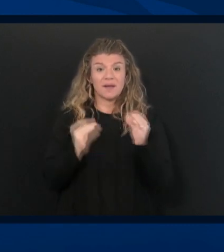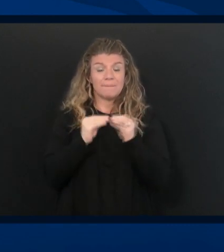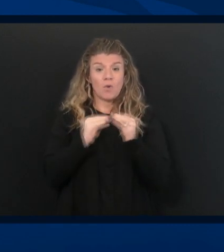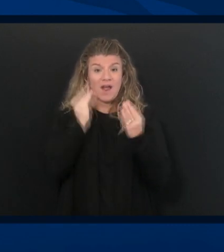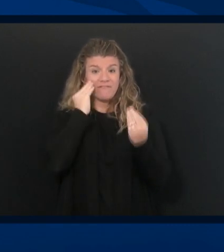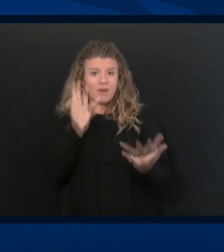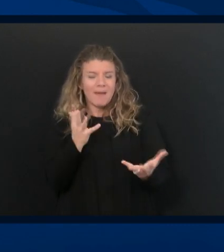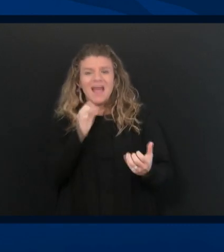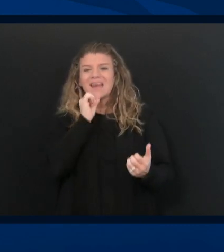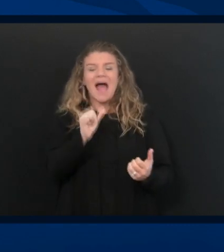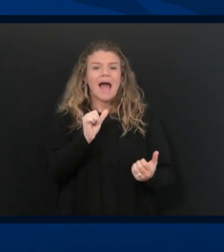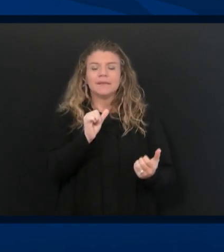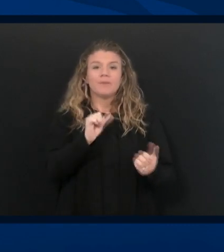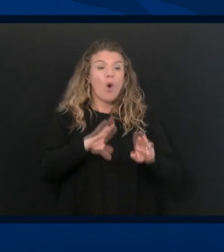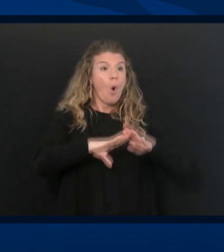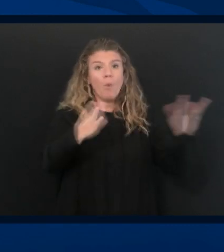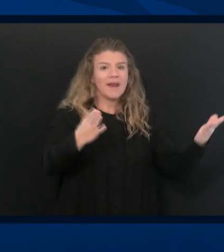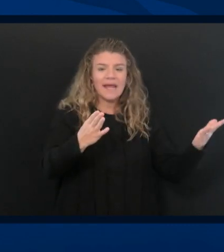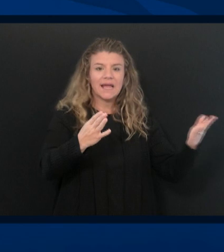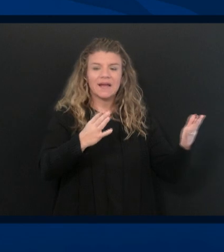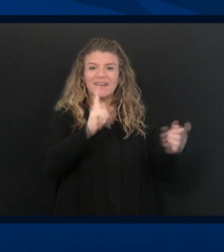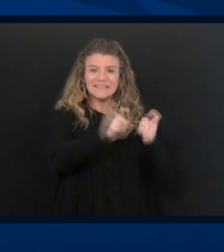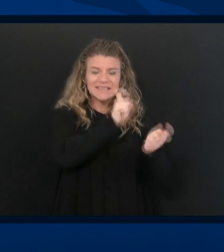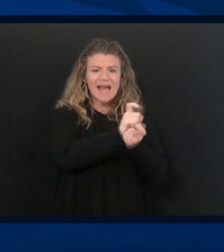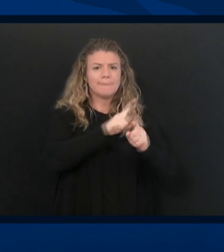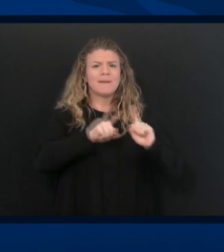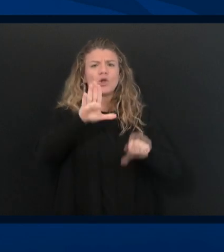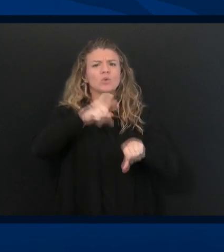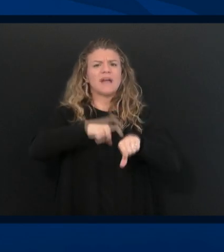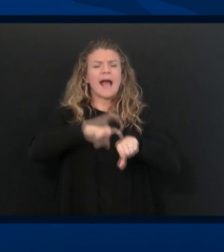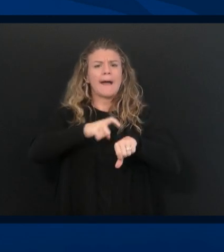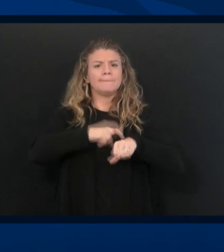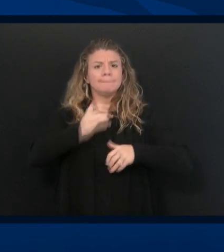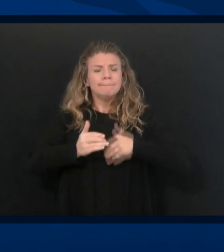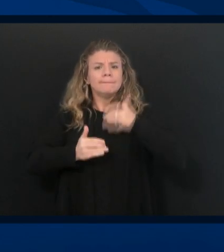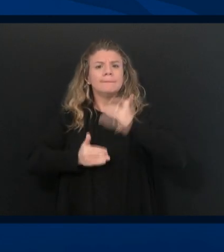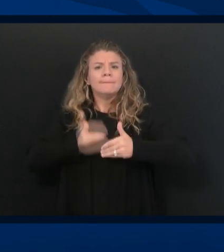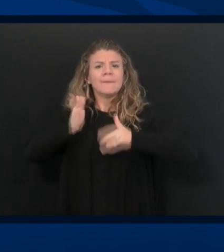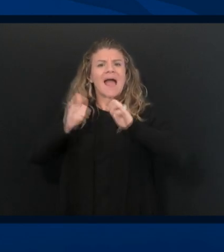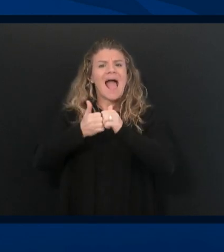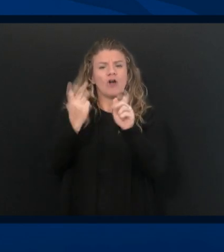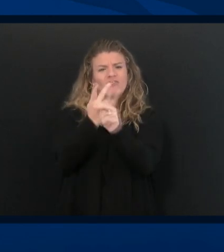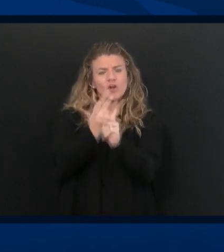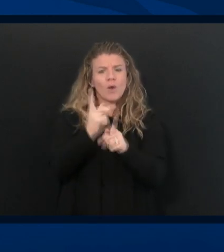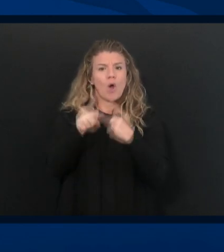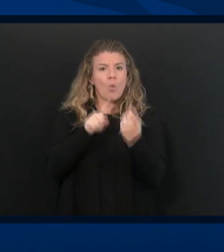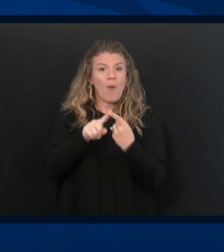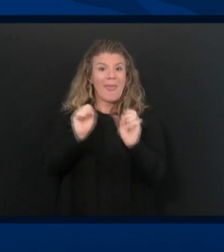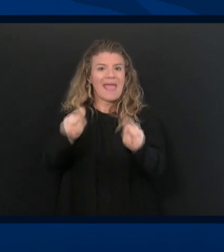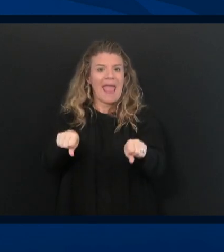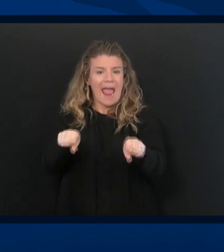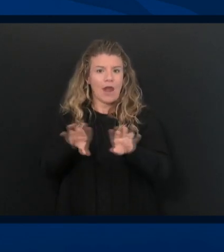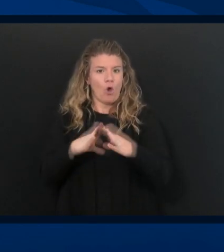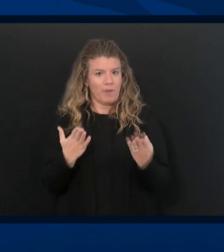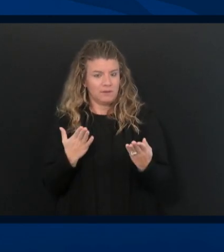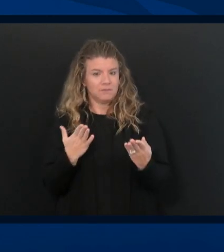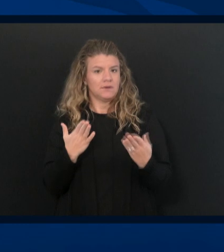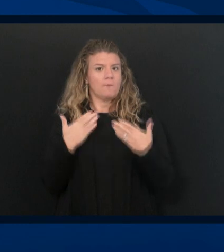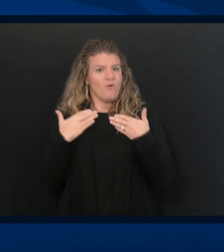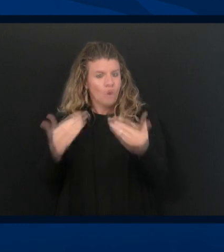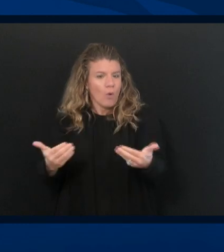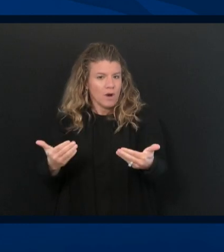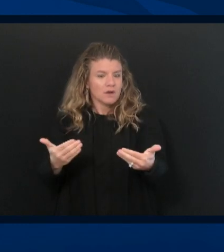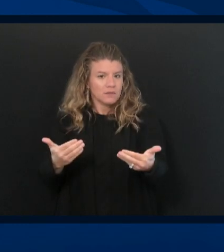necessarily opening, but what sort of time frame you're looking at for making a decision about when these businesses can open and move